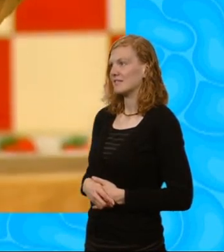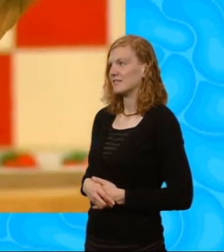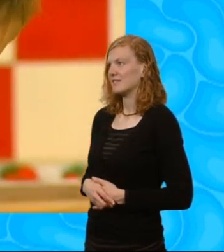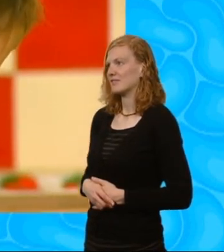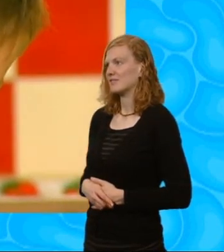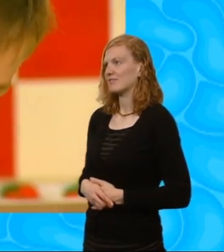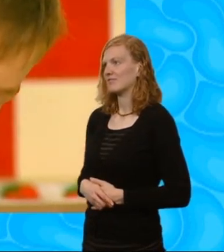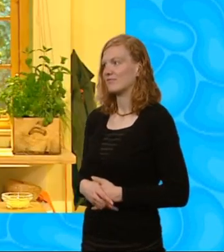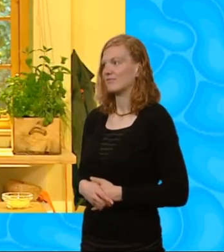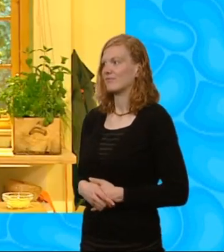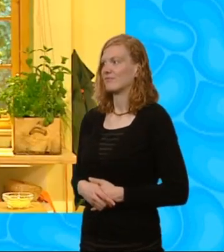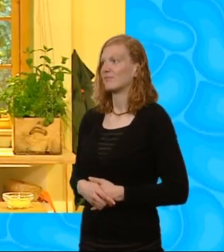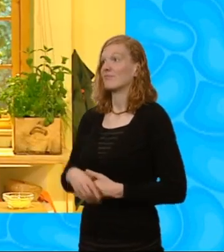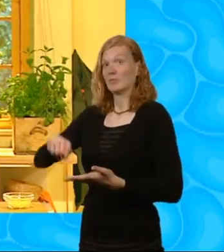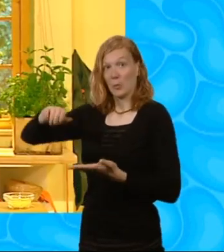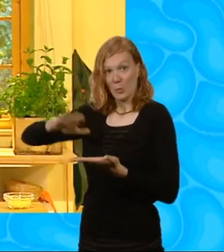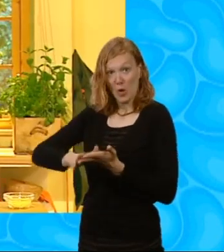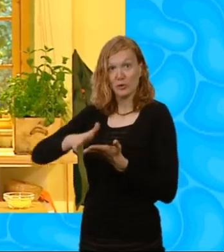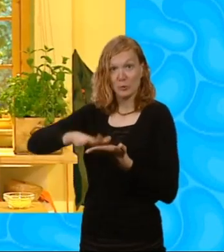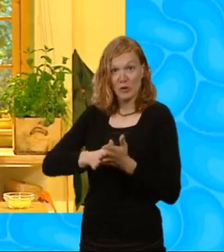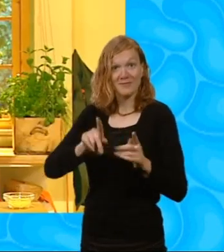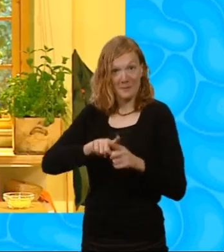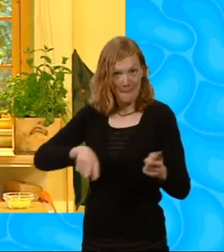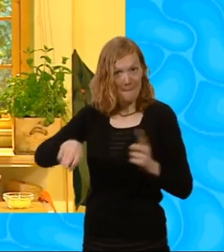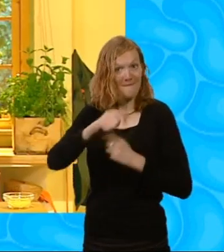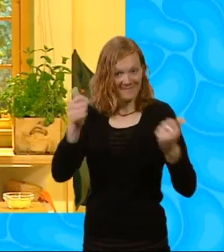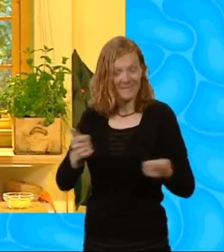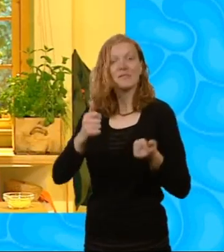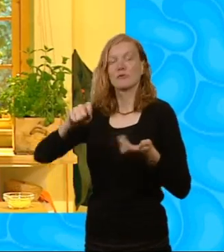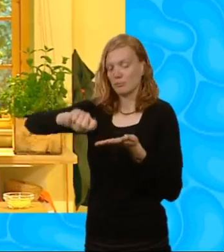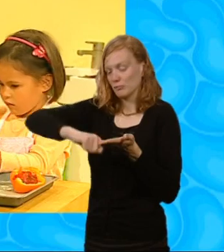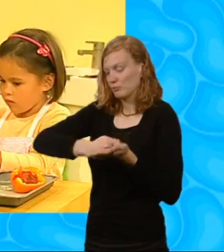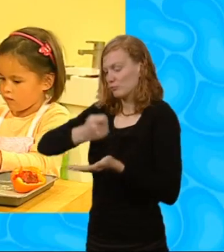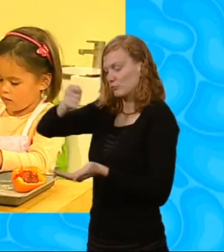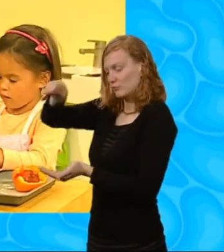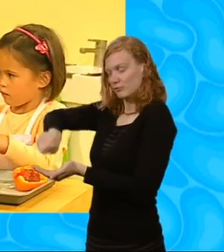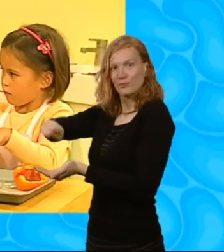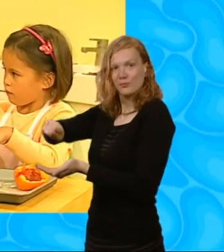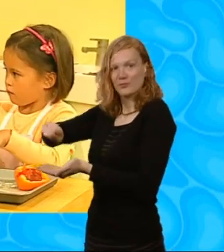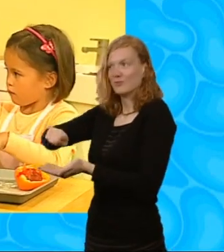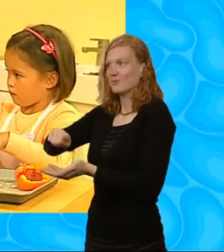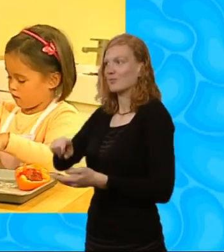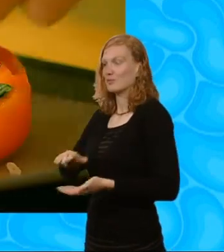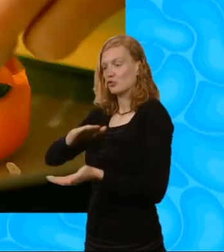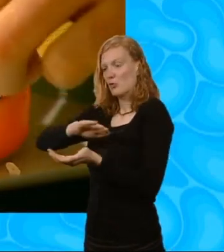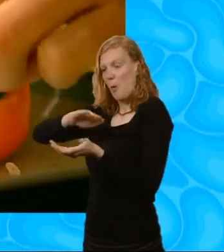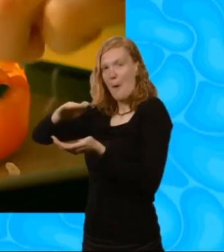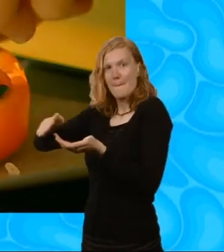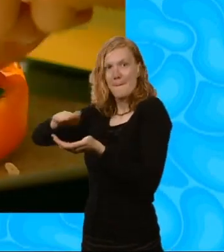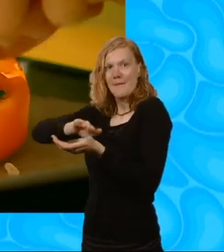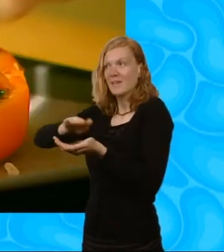We're going to add the mozzarella into our stuffed pepper. So get your fingers really sticky and we're going to stuff it on